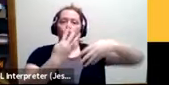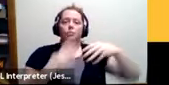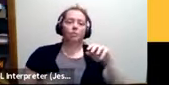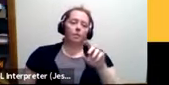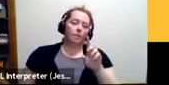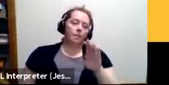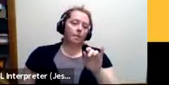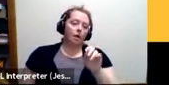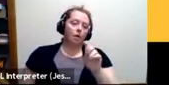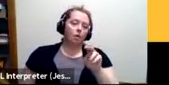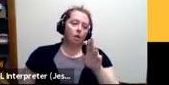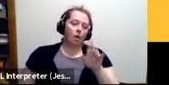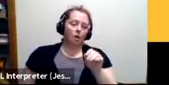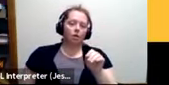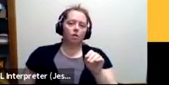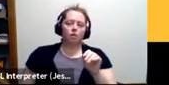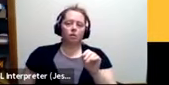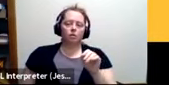slide.